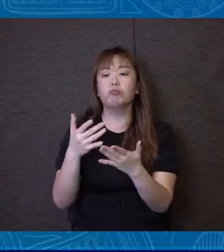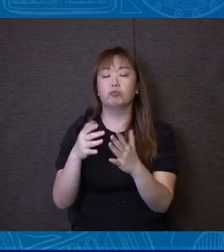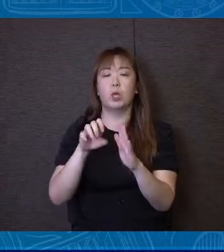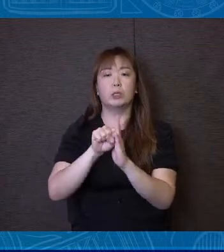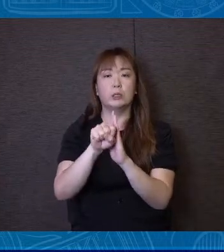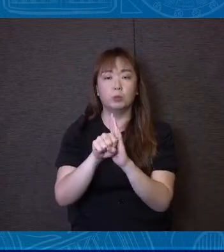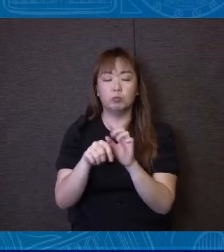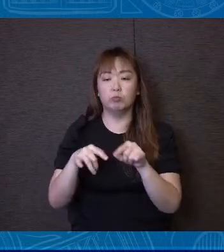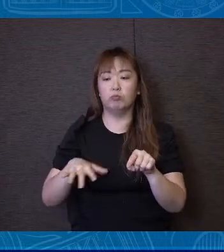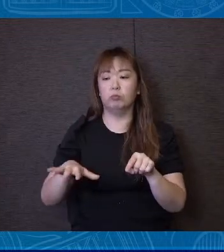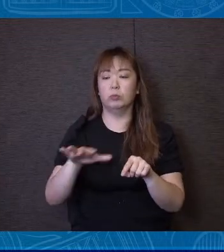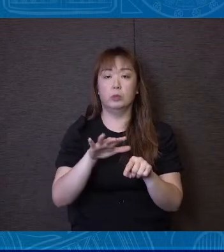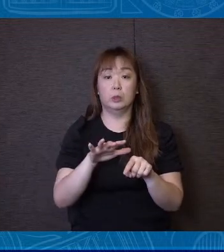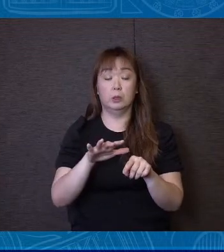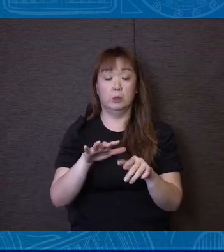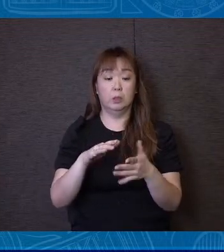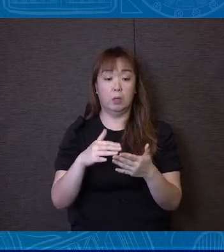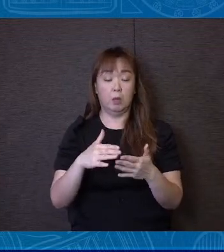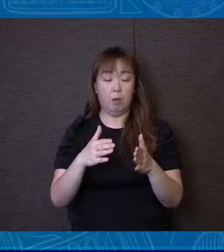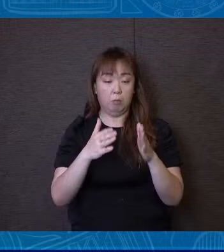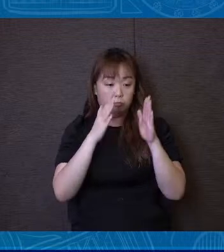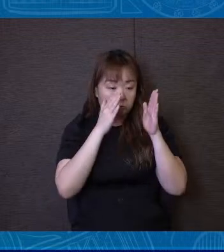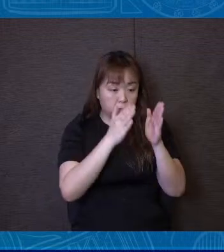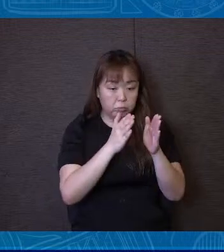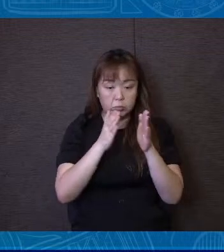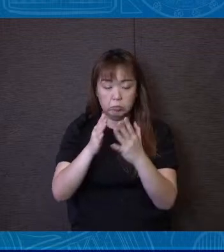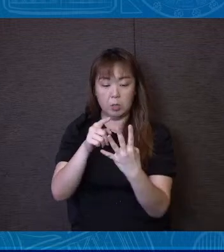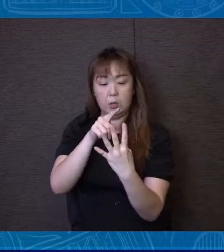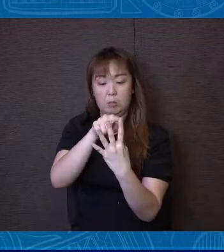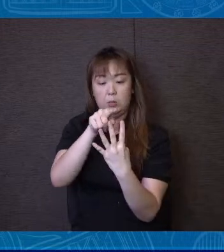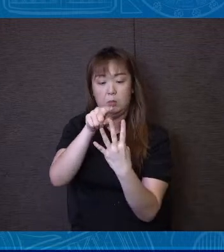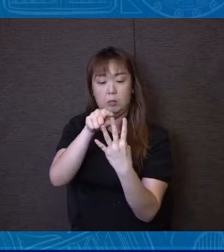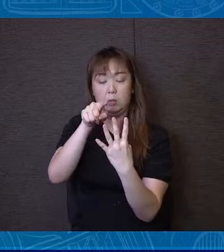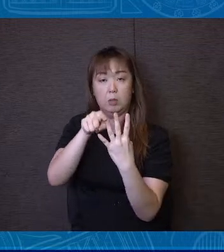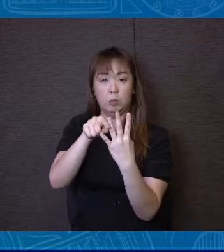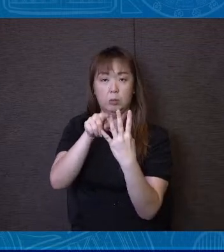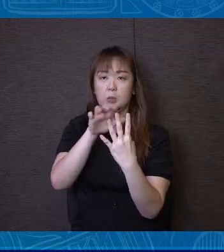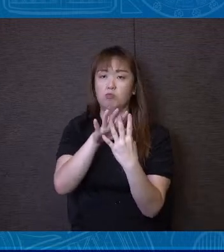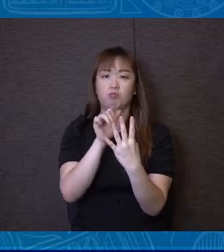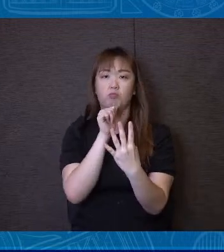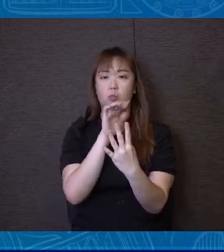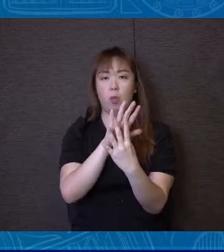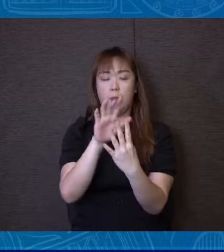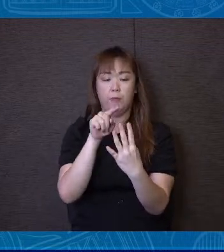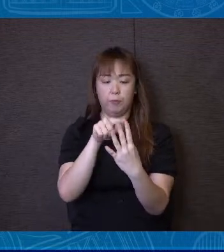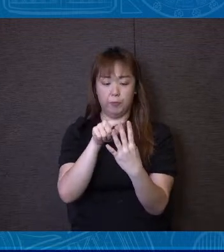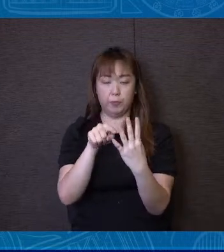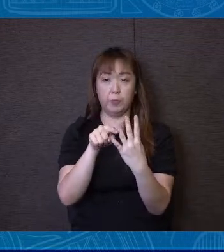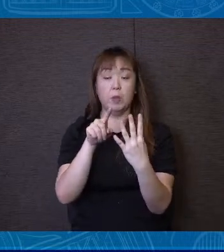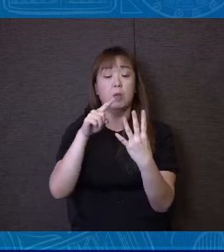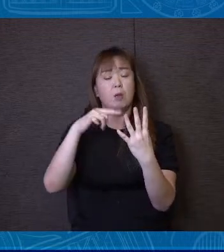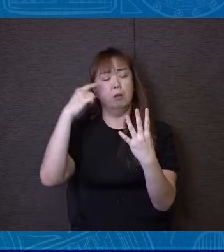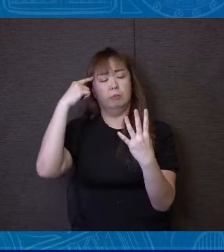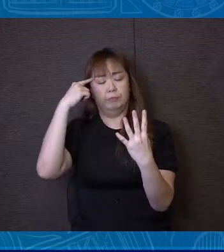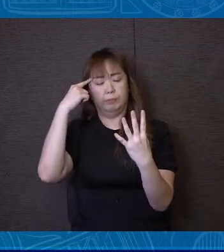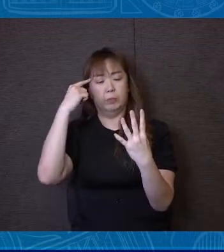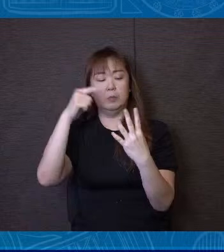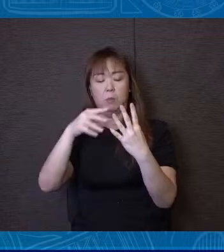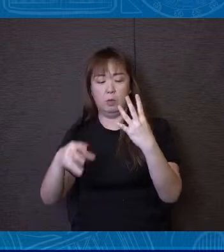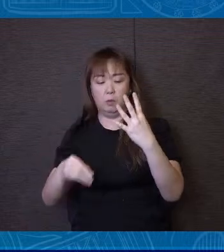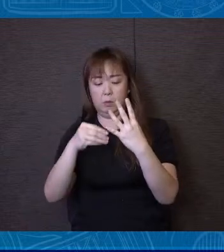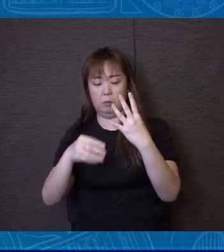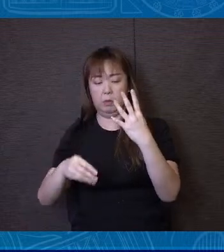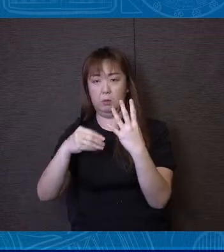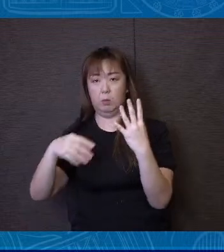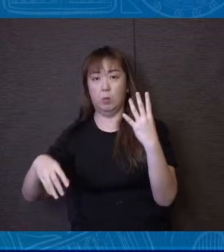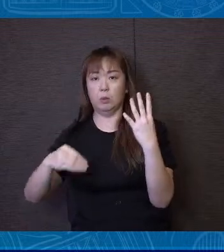do not sufficiently pay attention to the Pillar 3 on warning, dissemination, and communication. We believe that there are many systems where